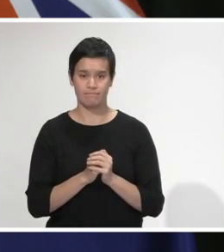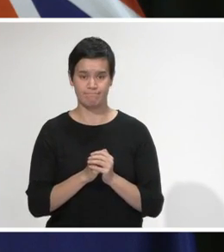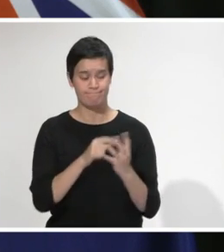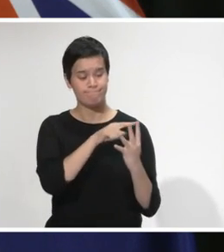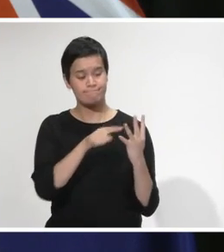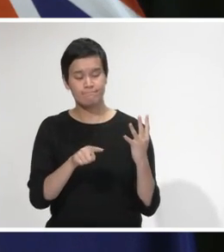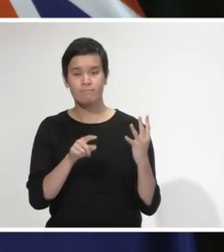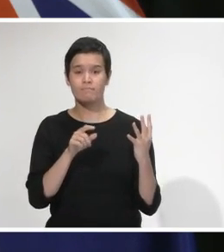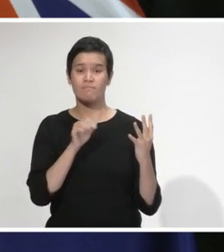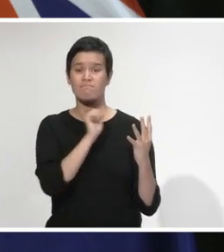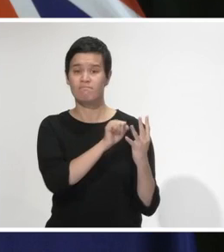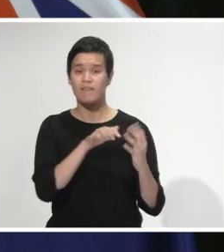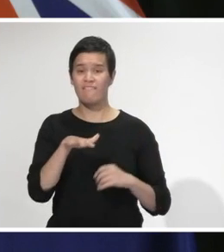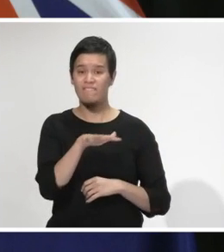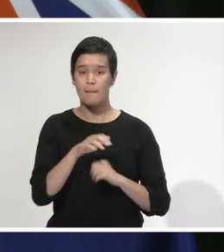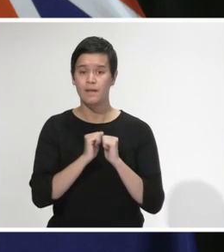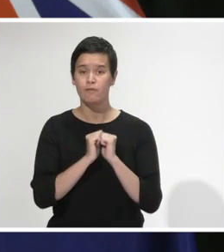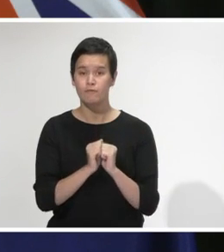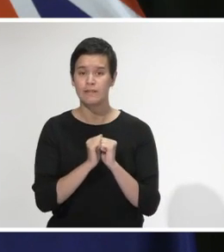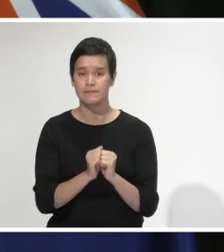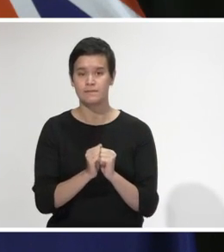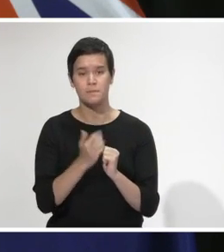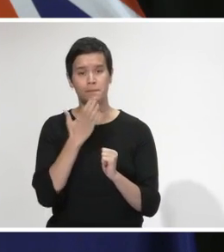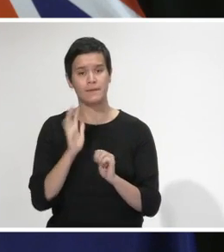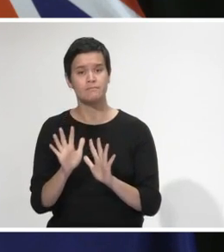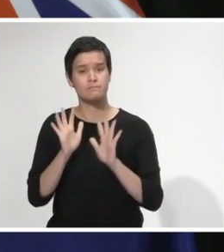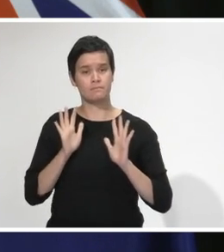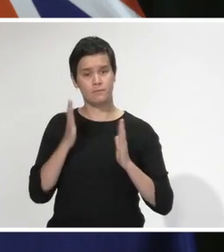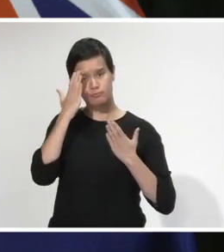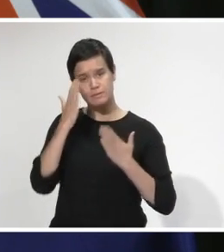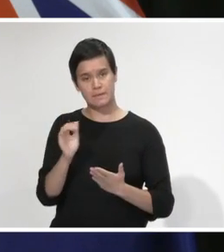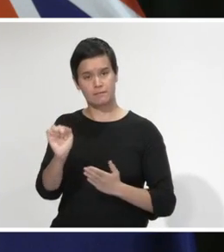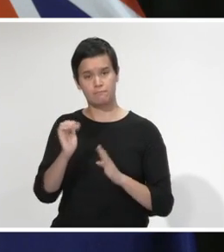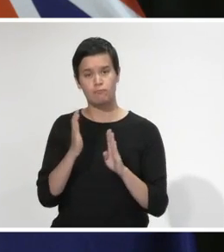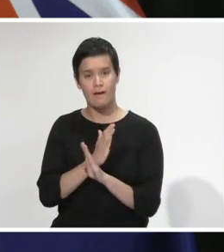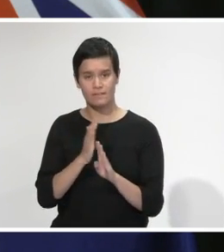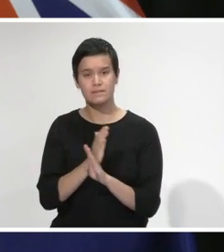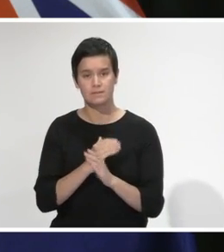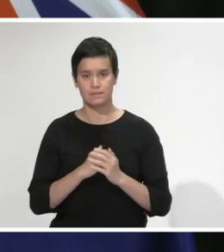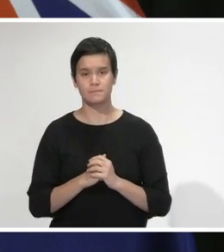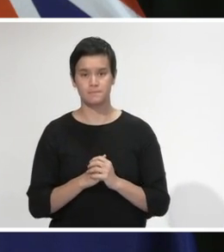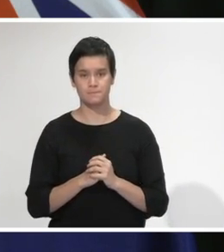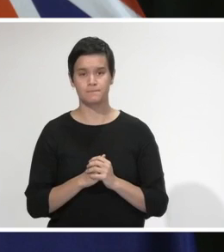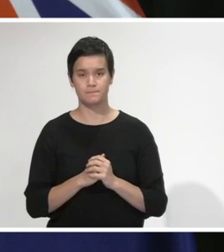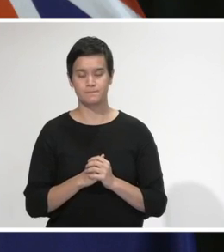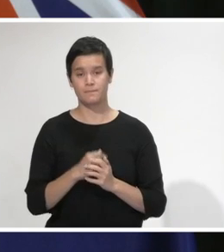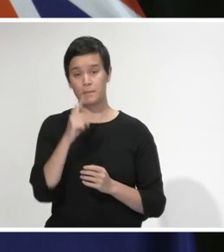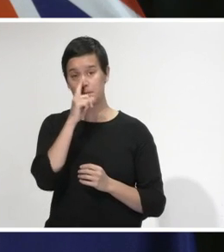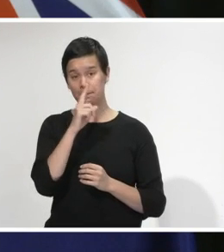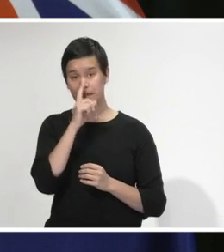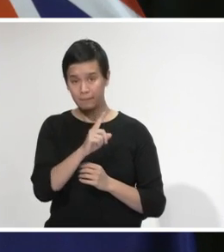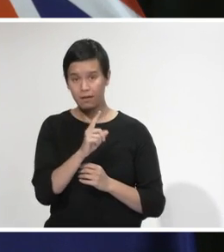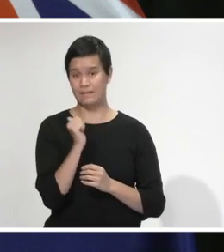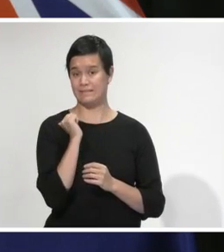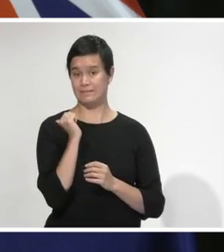associated with these deaths continues to be respected. And what I can say is that of the folk who died in